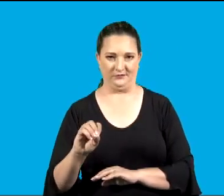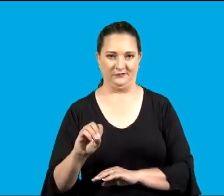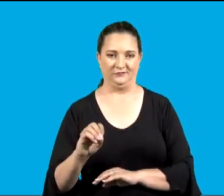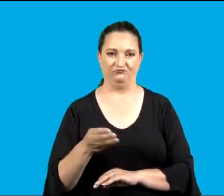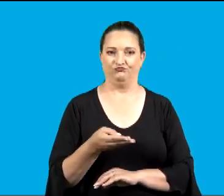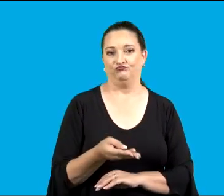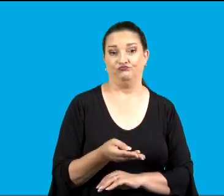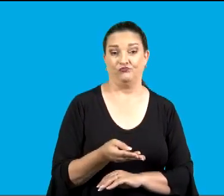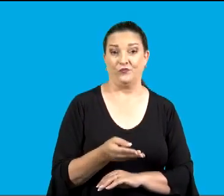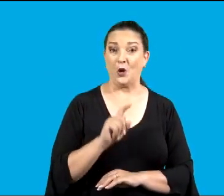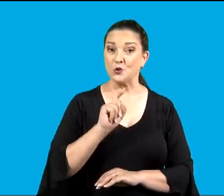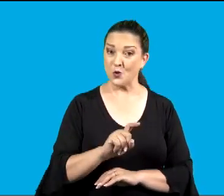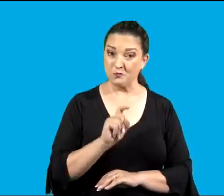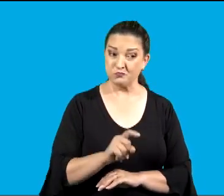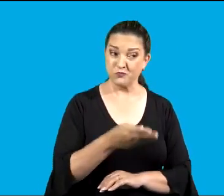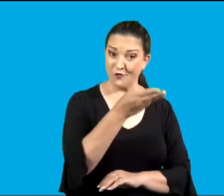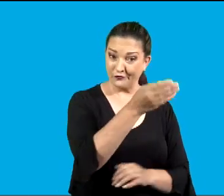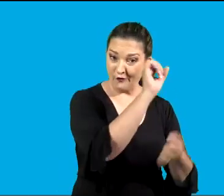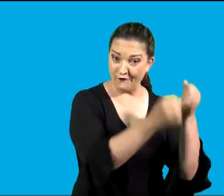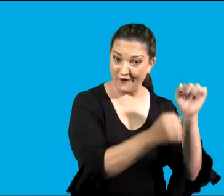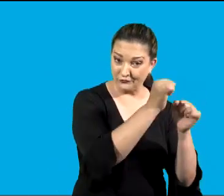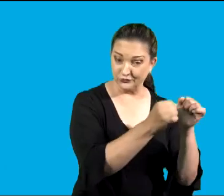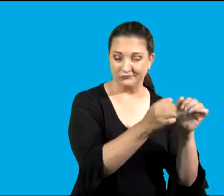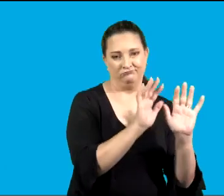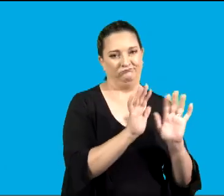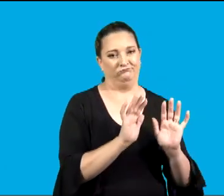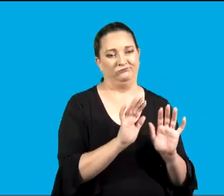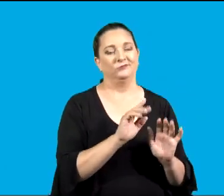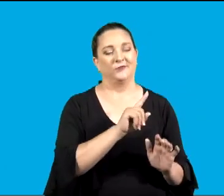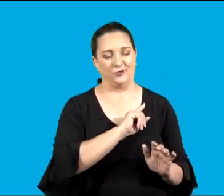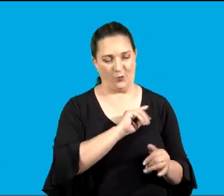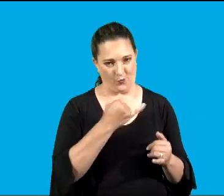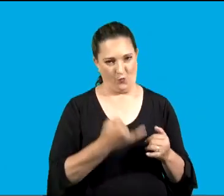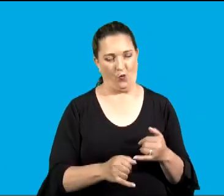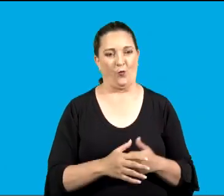22,400. It was not supposed to be under the factory